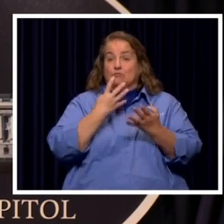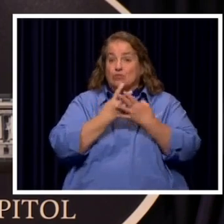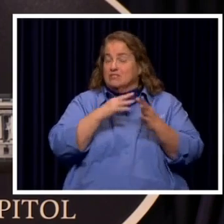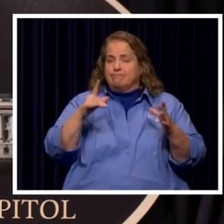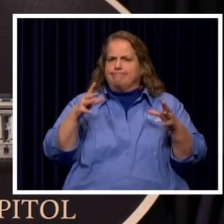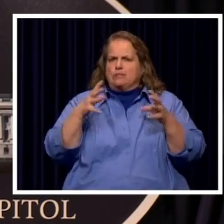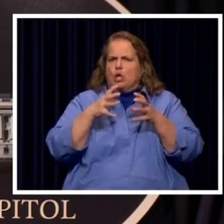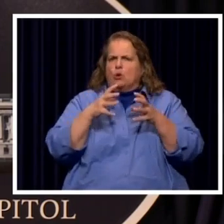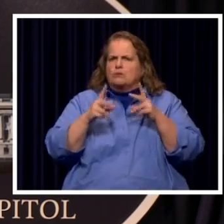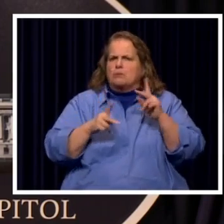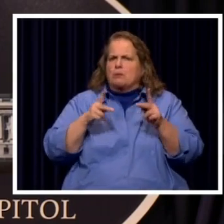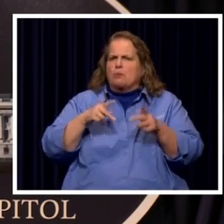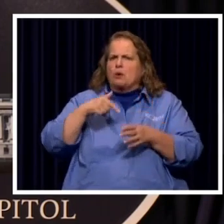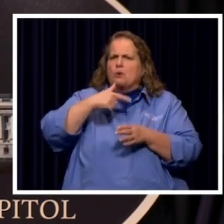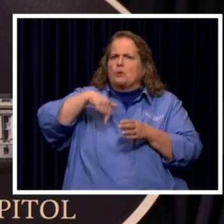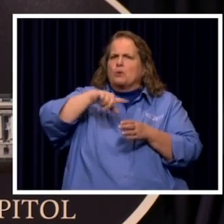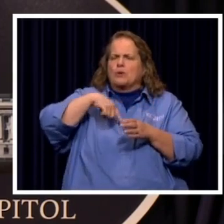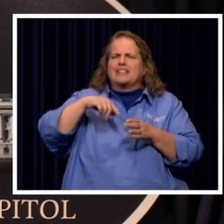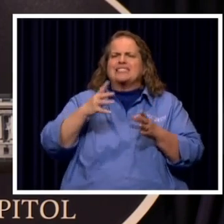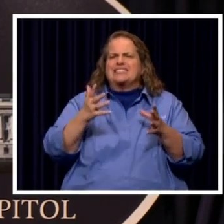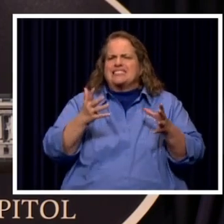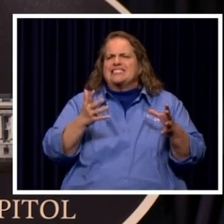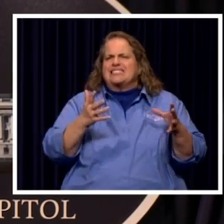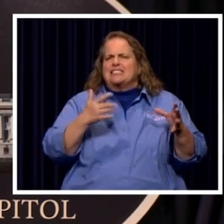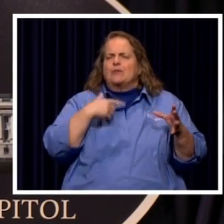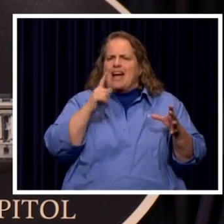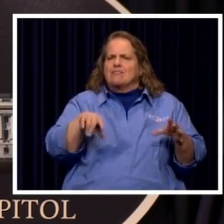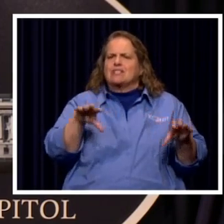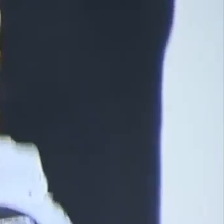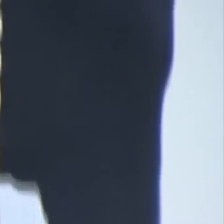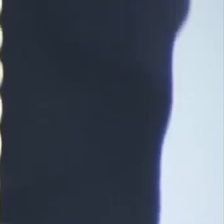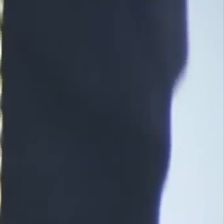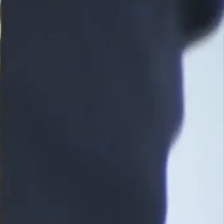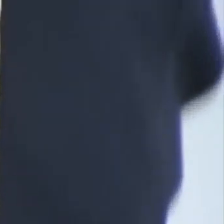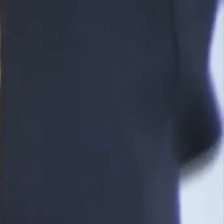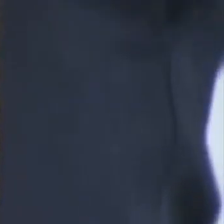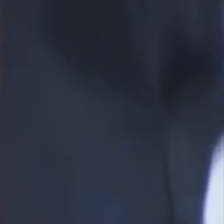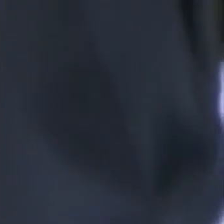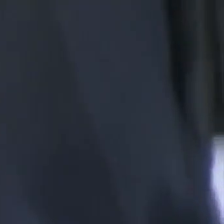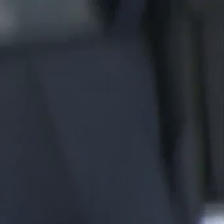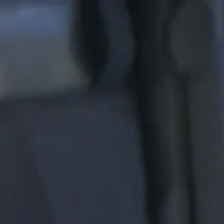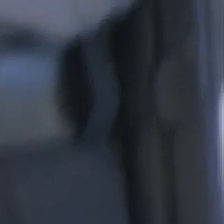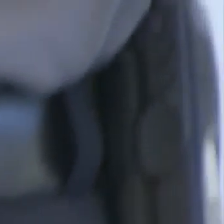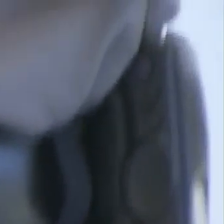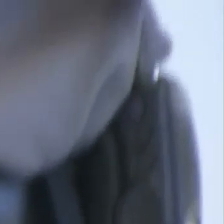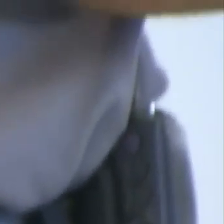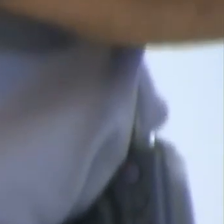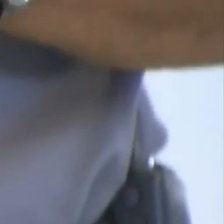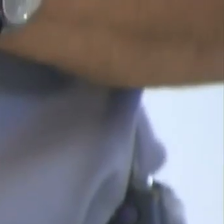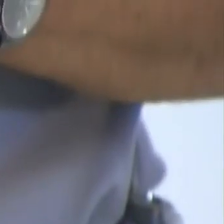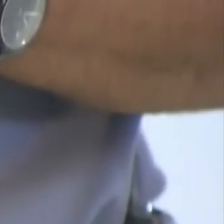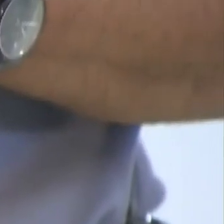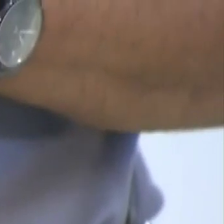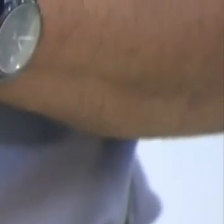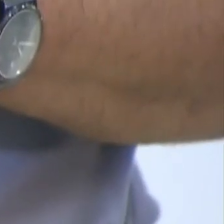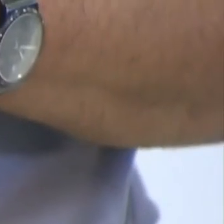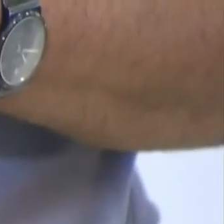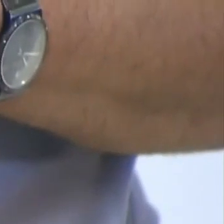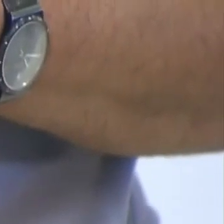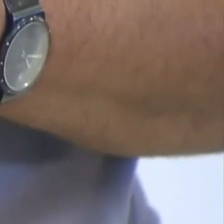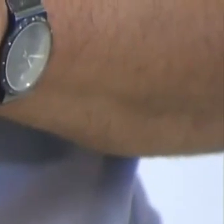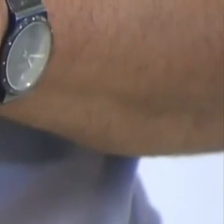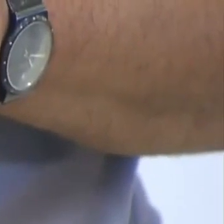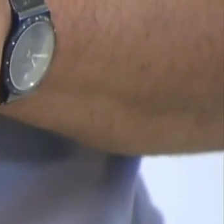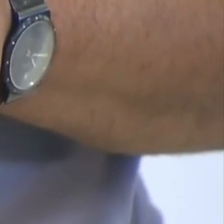actions that we see governors all over the United States doing. But there's one facility in Kentucky that lately has garnered